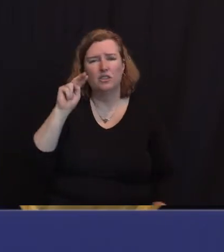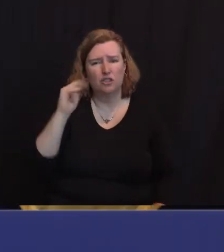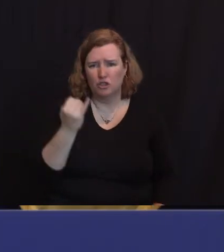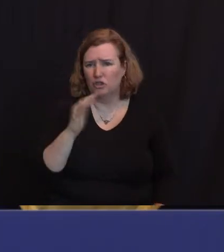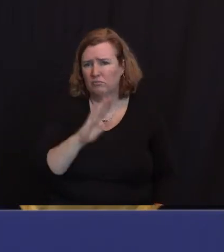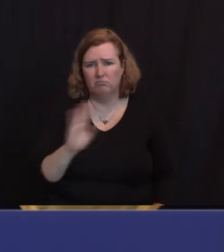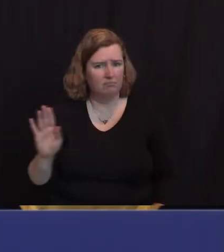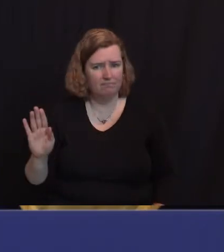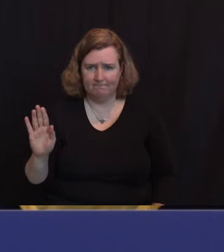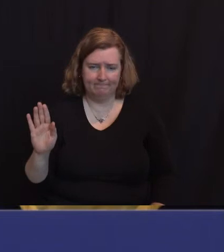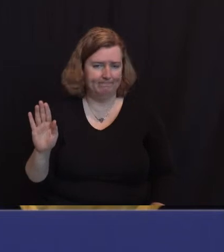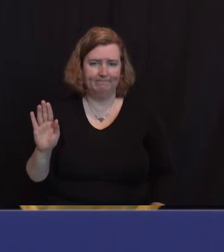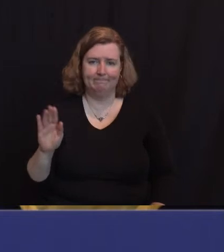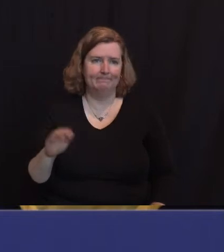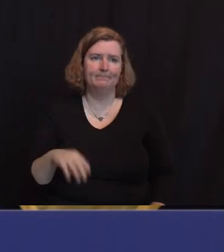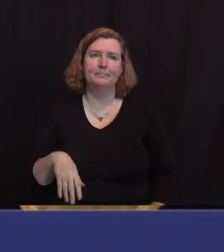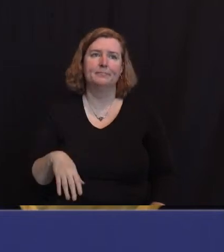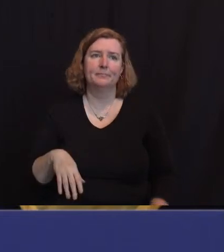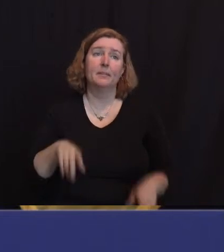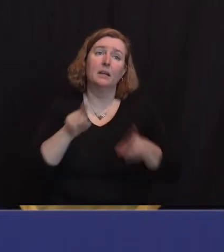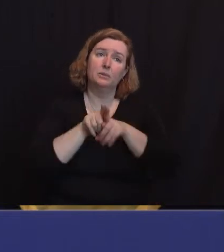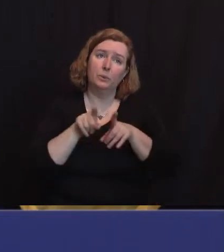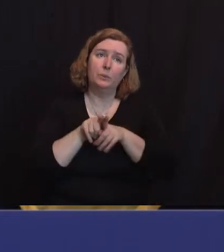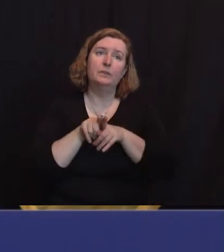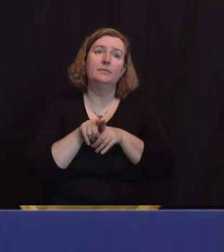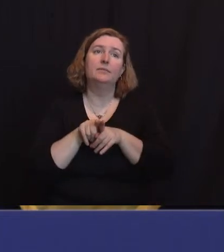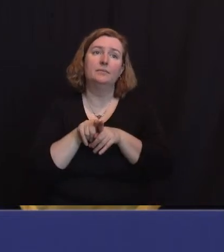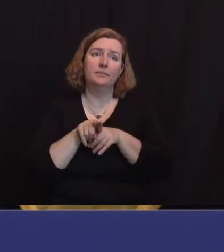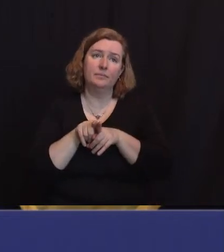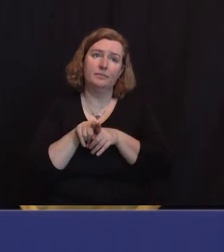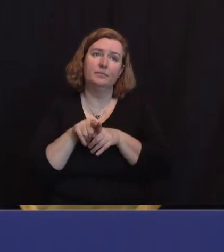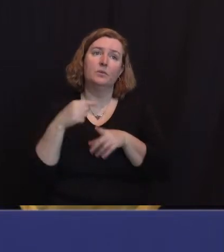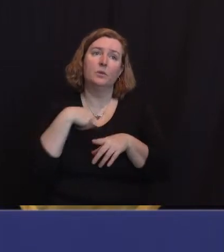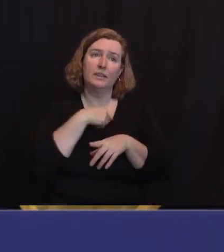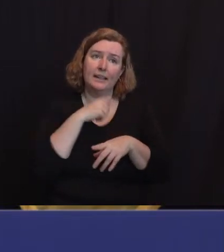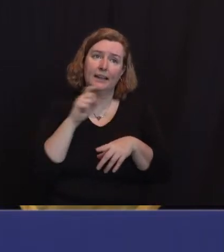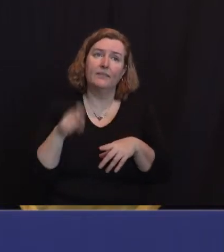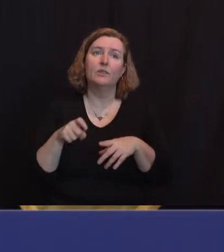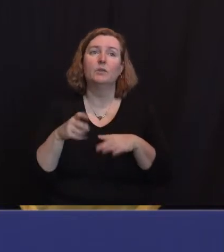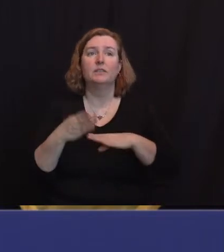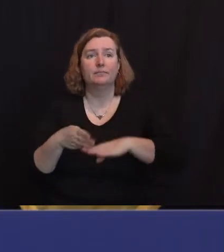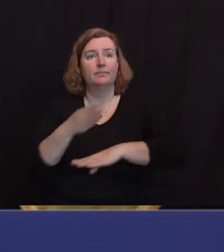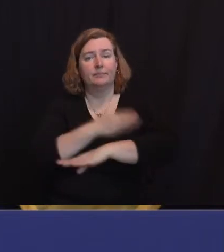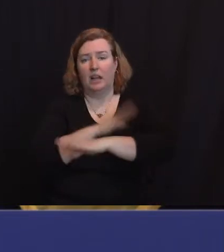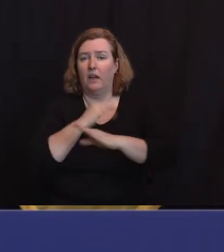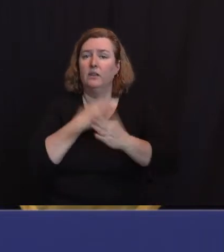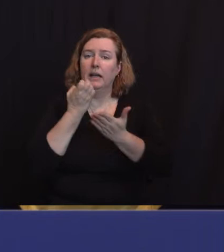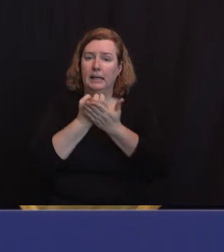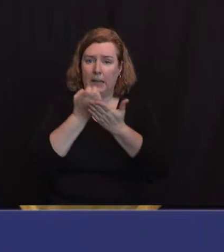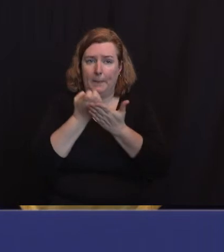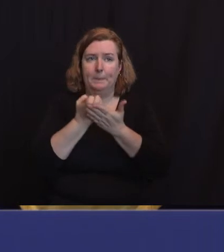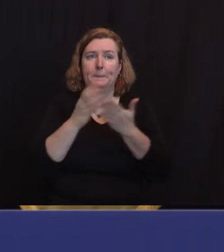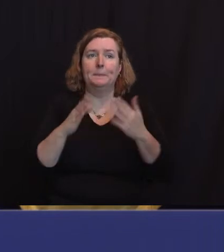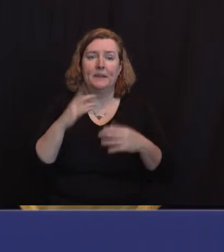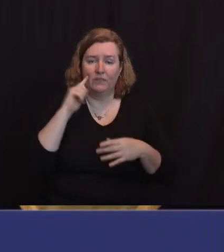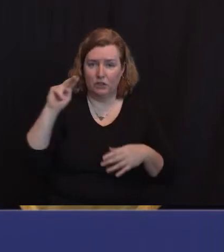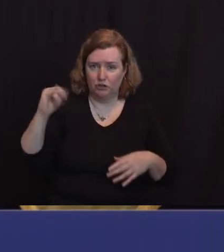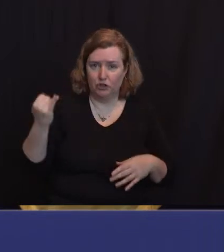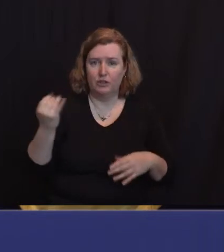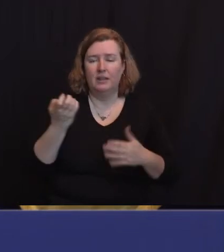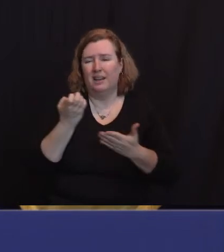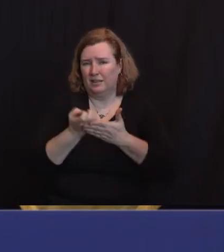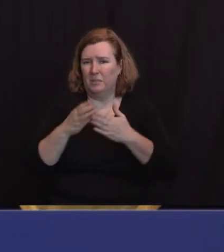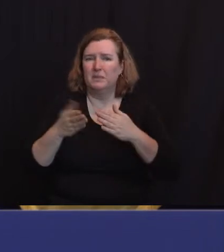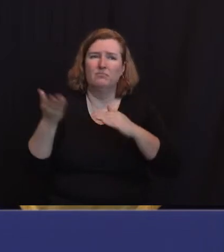become. We also, by the way, God forbid, need to grow the economy, and it turns out we are. The pandemic, I think,